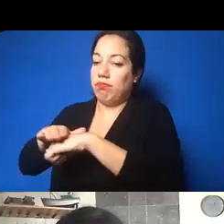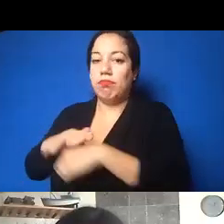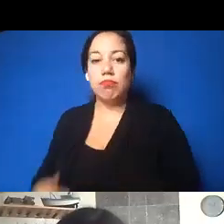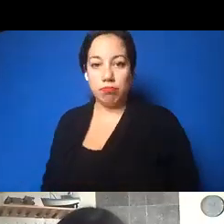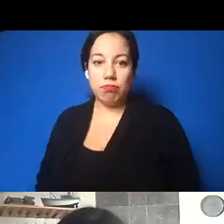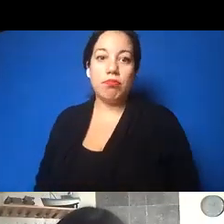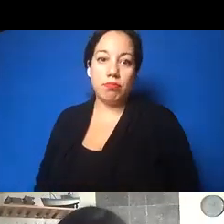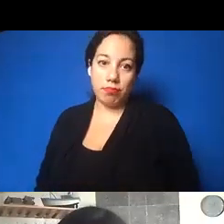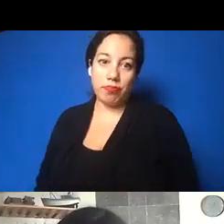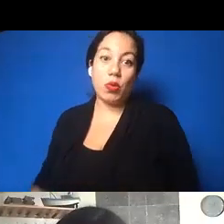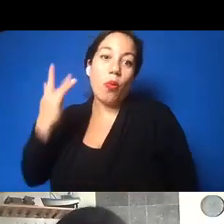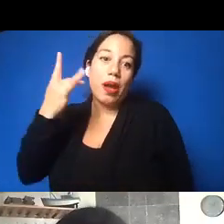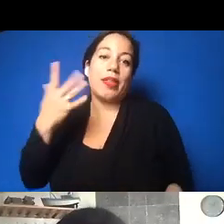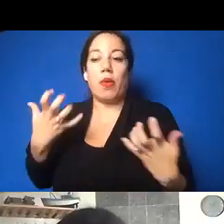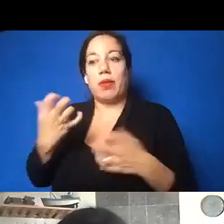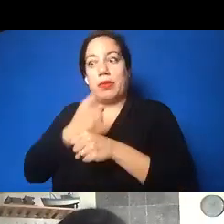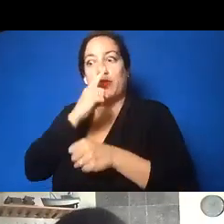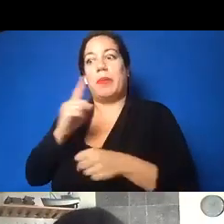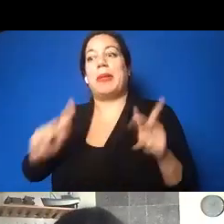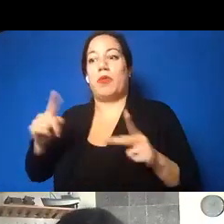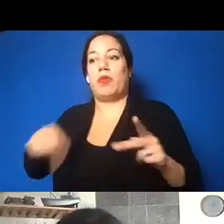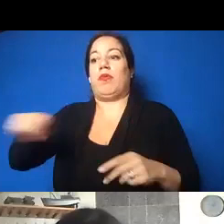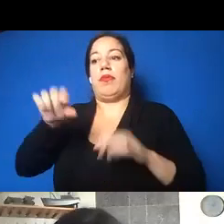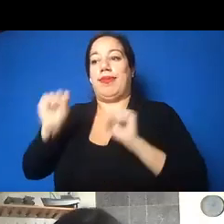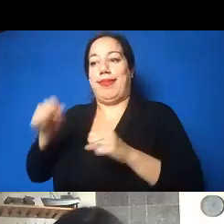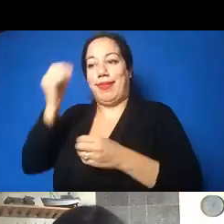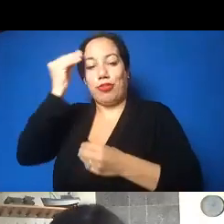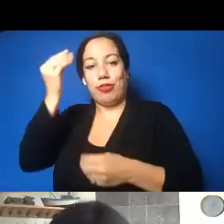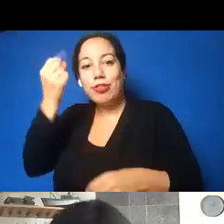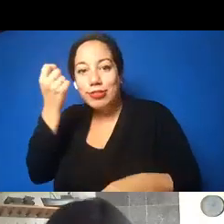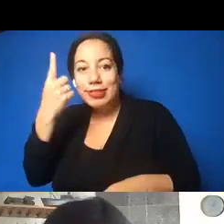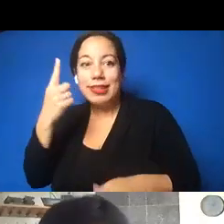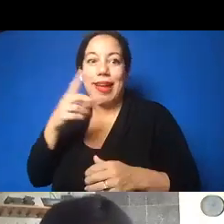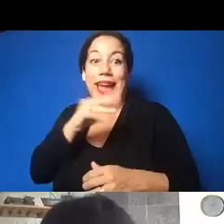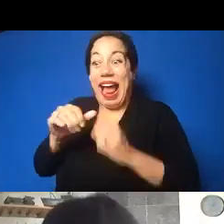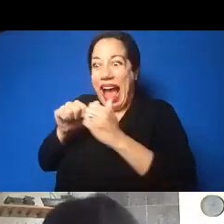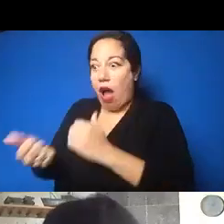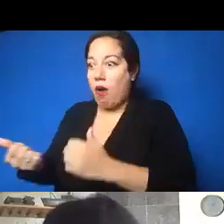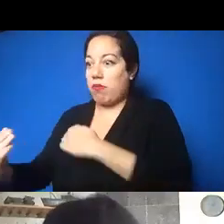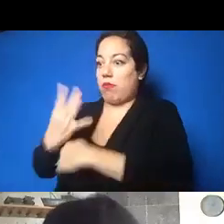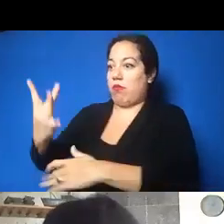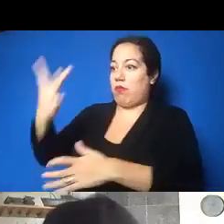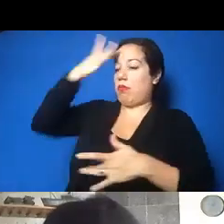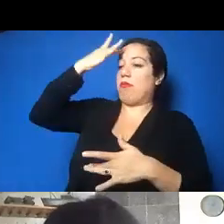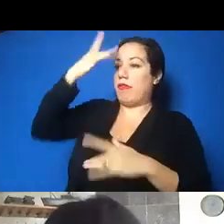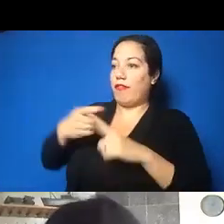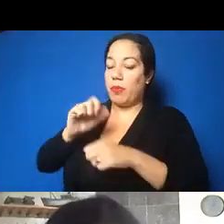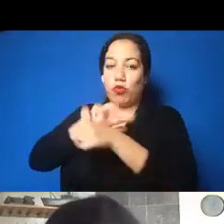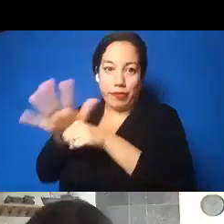So that people can understand, especially information around how one gets sick from coronavirus.